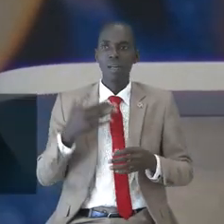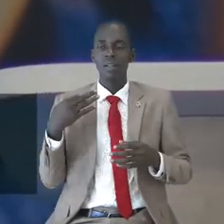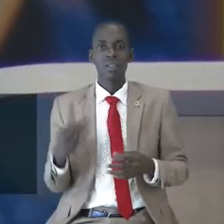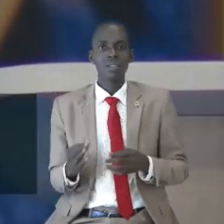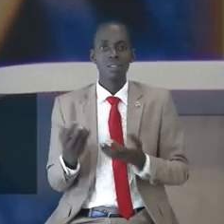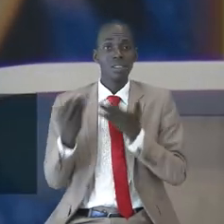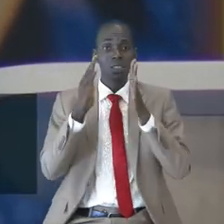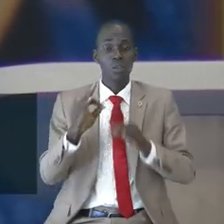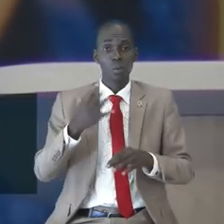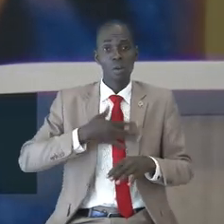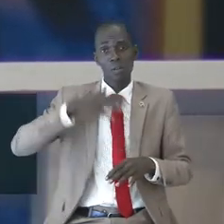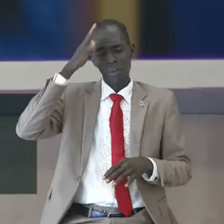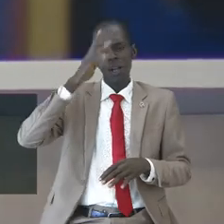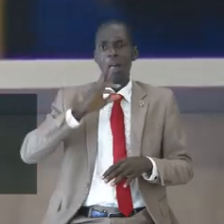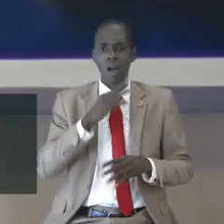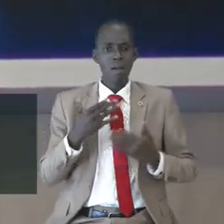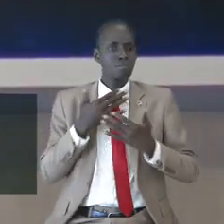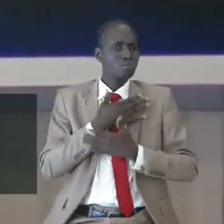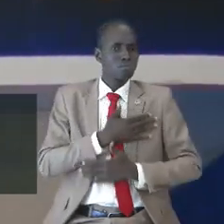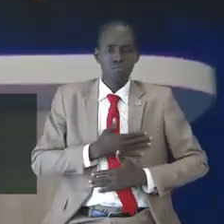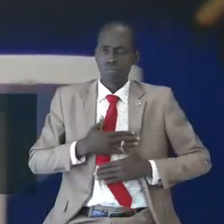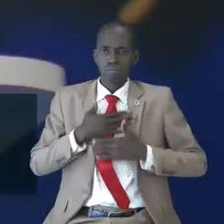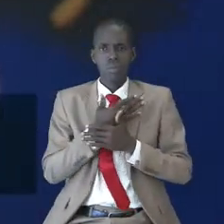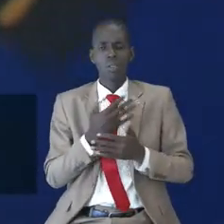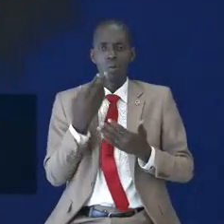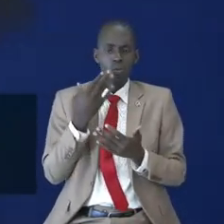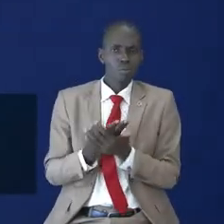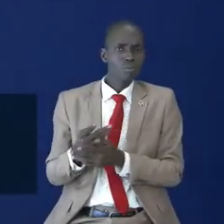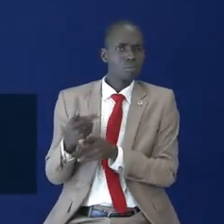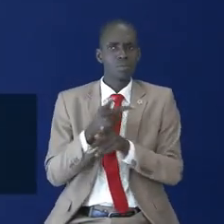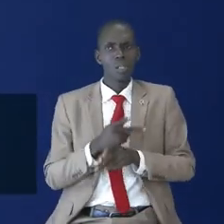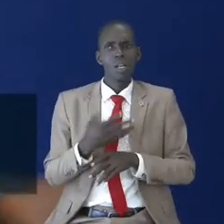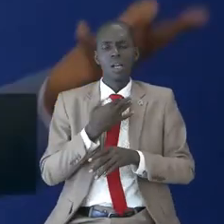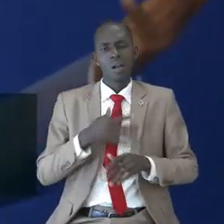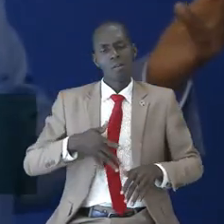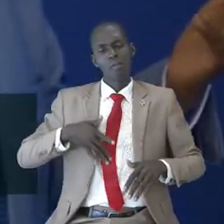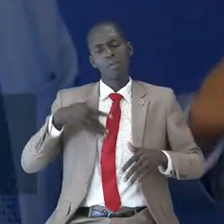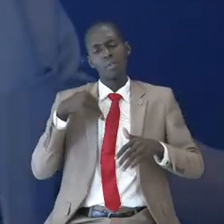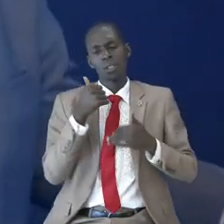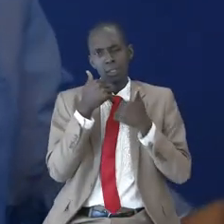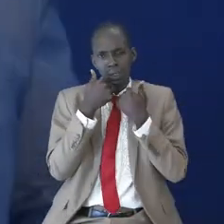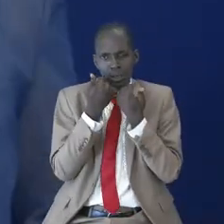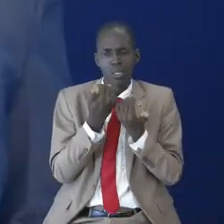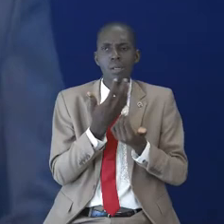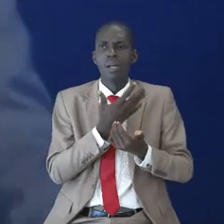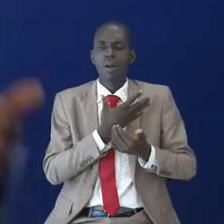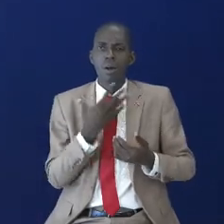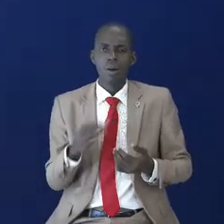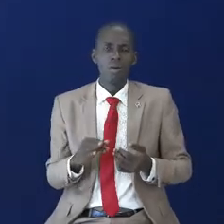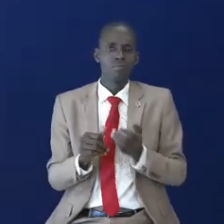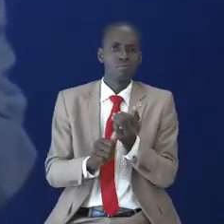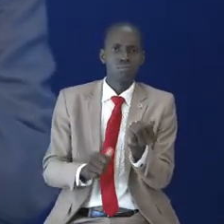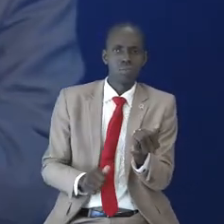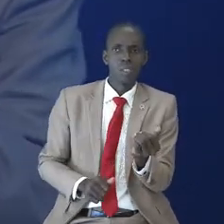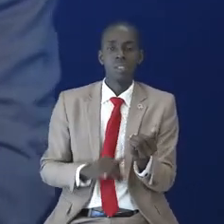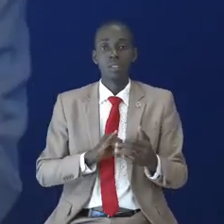they're well taken care of. And I feel the reproach and the agony of backsliding here."